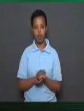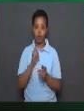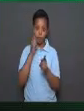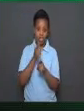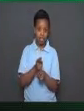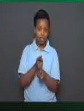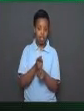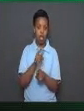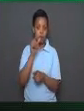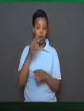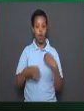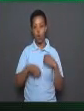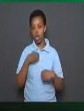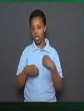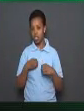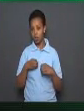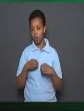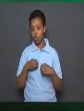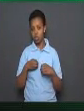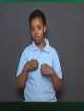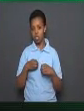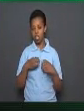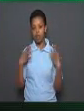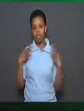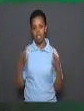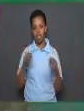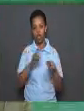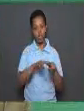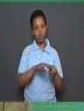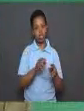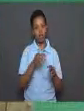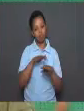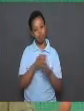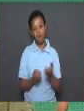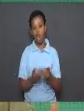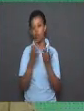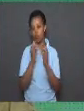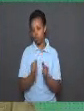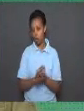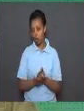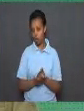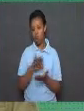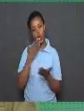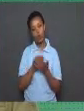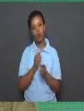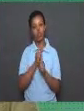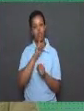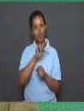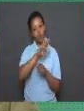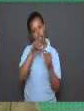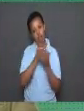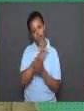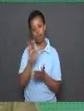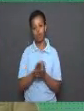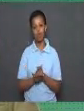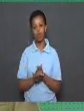the microorganisms will spread in a healthy host. Good work, everyone. Let